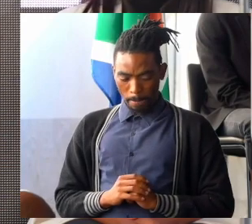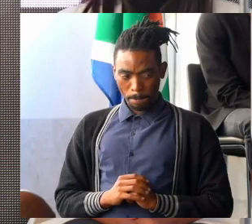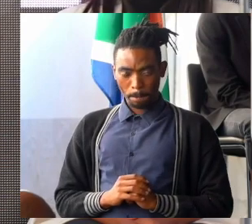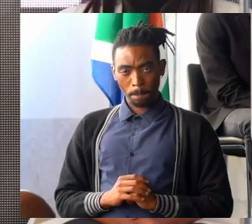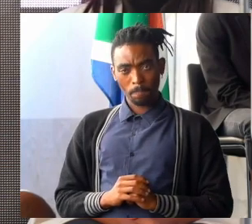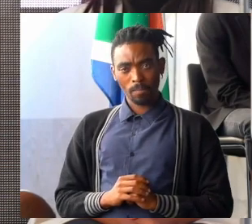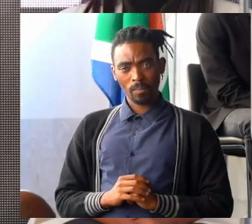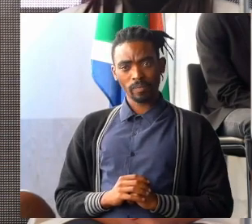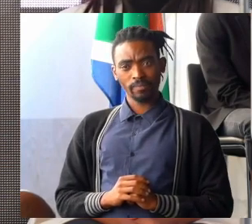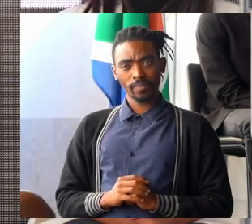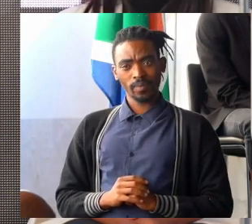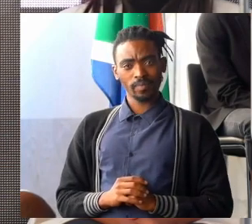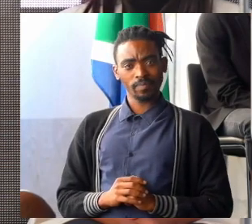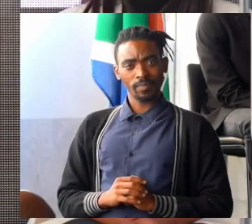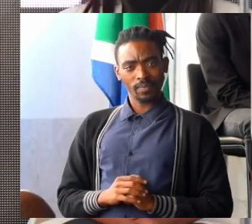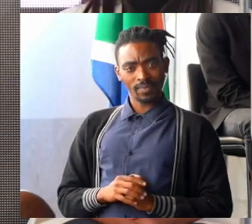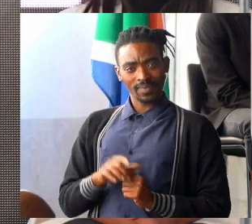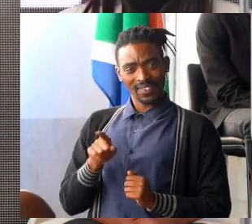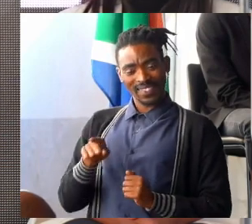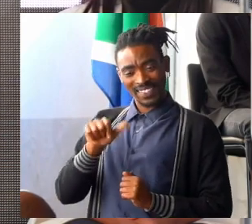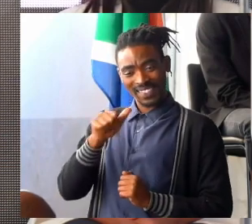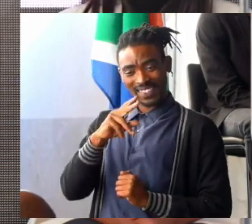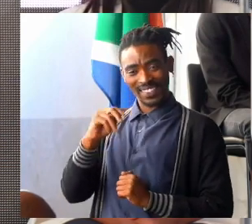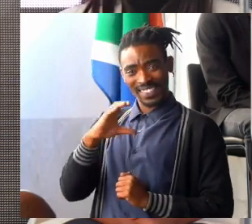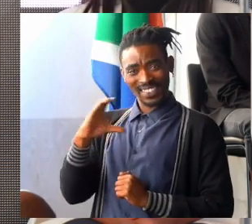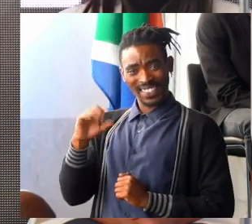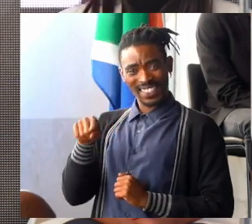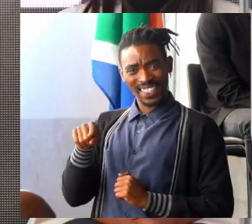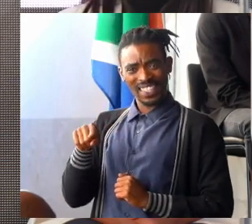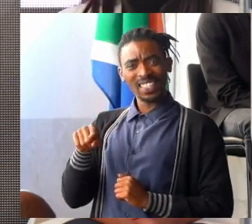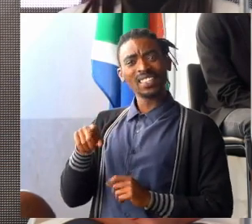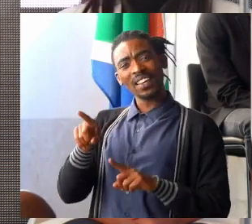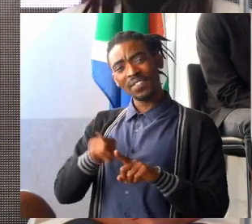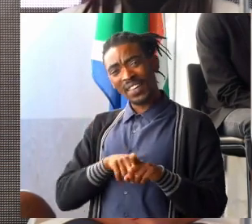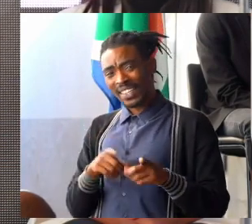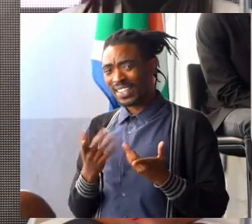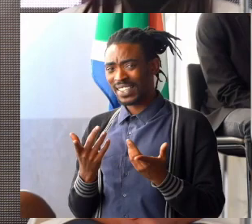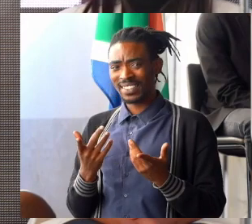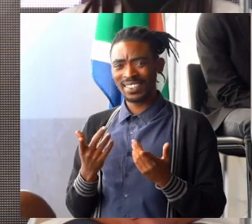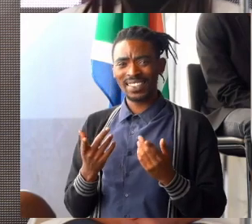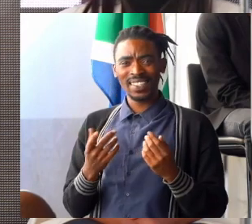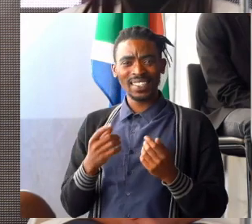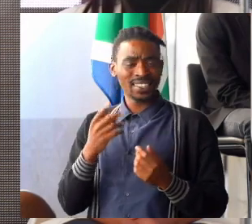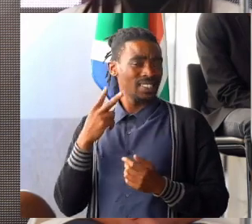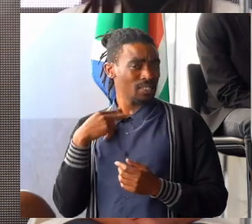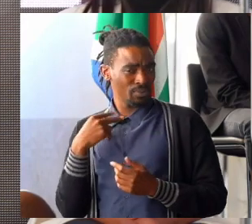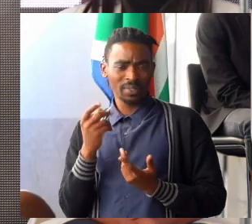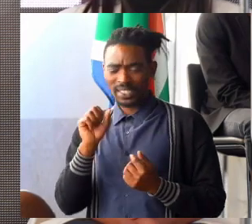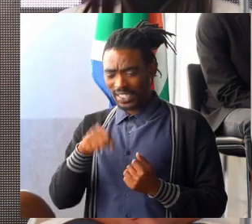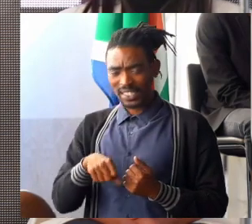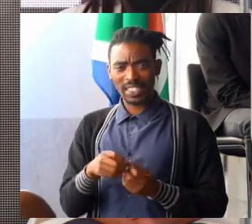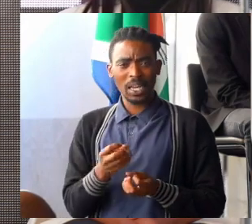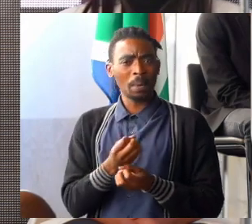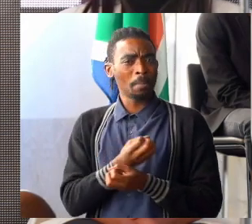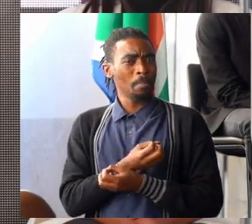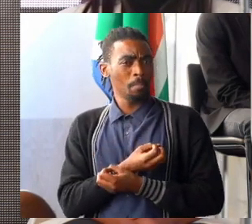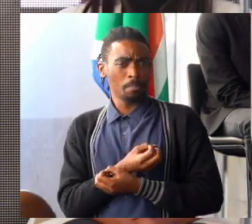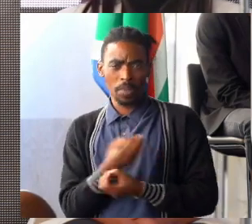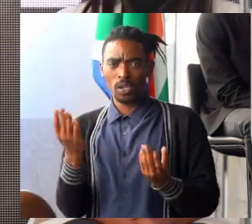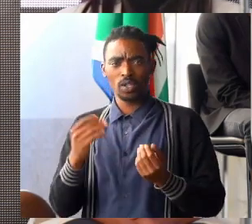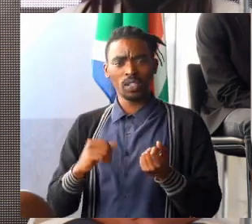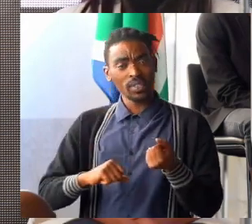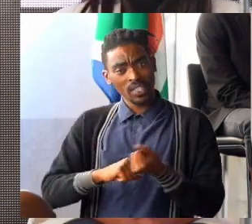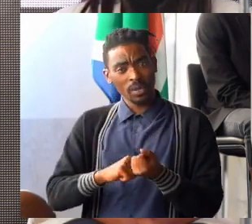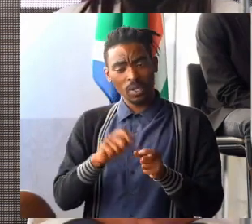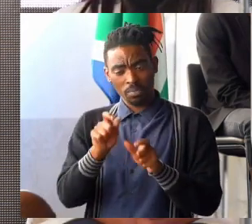The ruling party has come to represent failure, despair, incompetence, and corruption. Millions of its own supporters deserve a